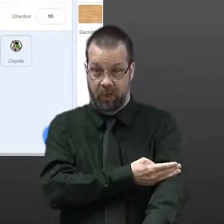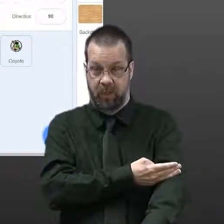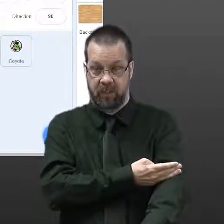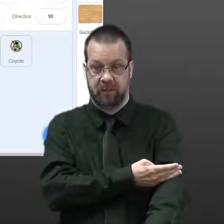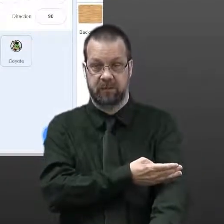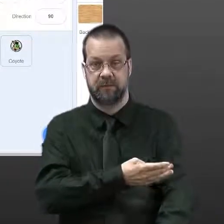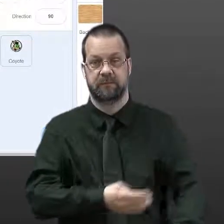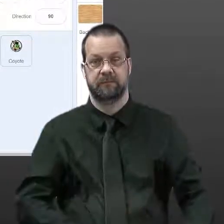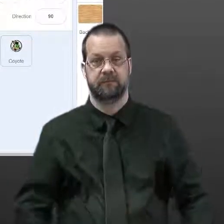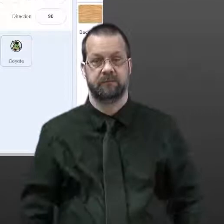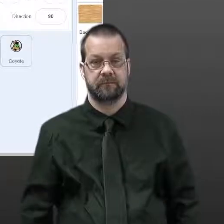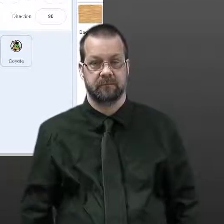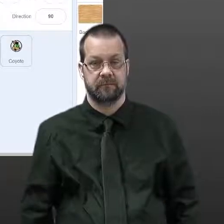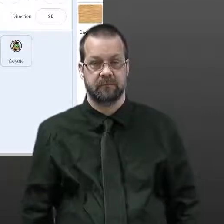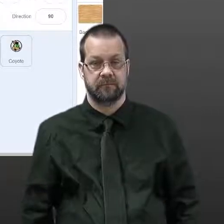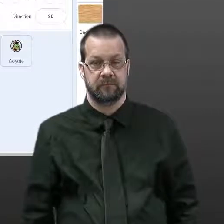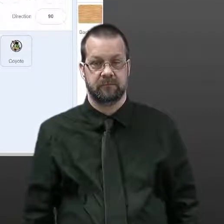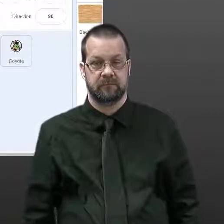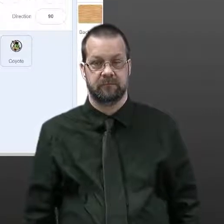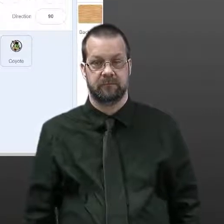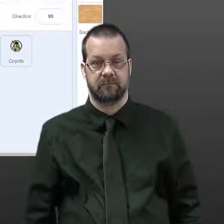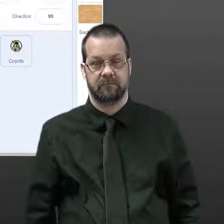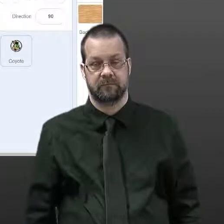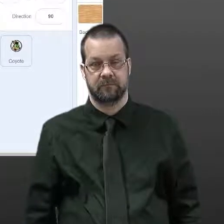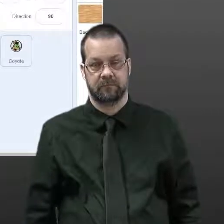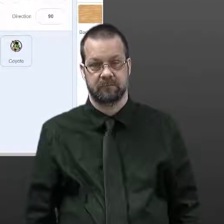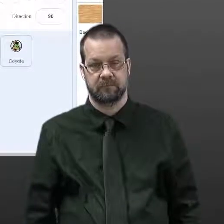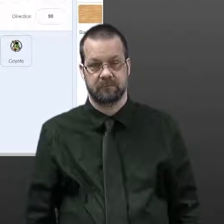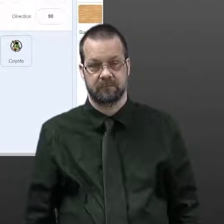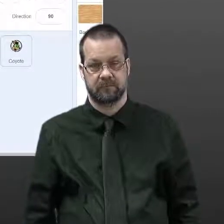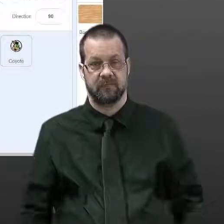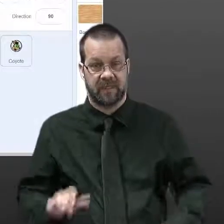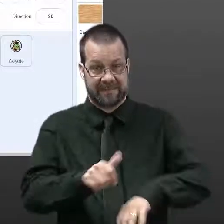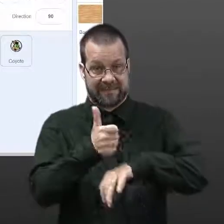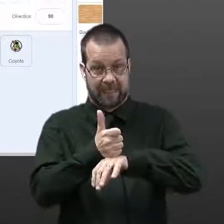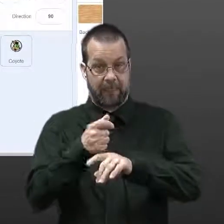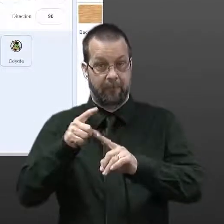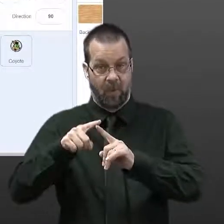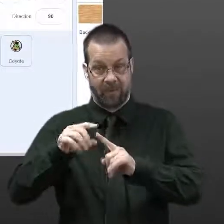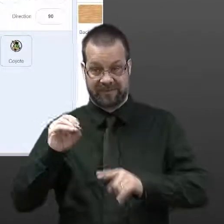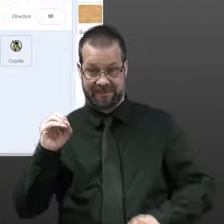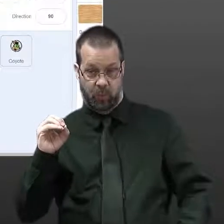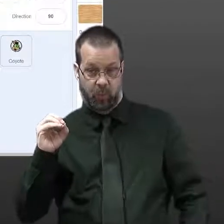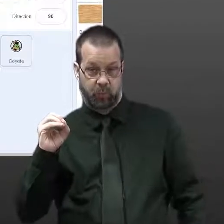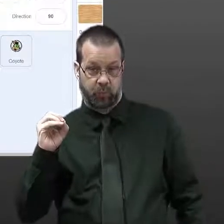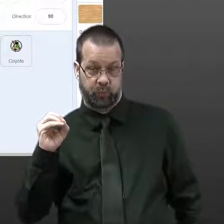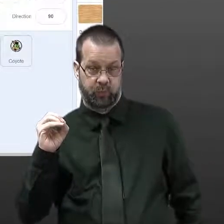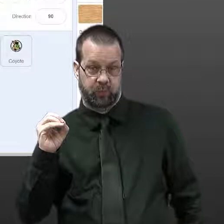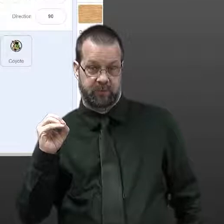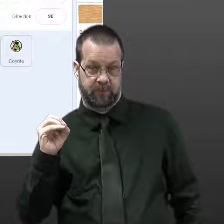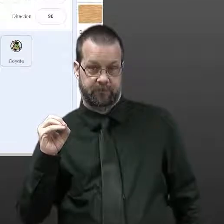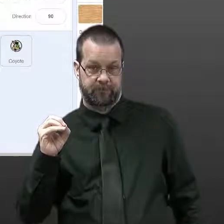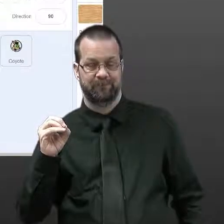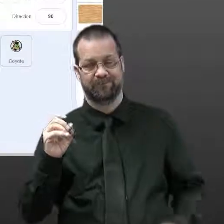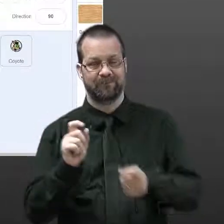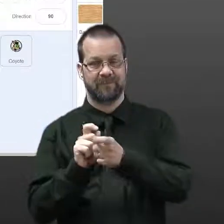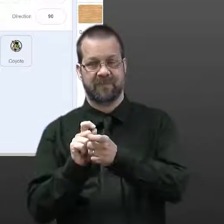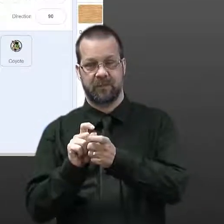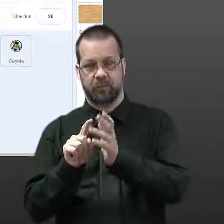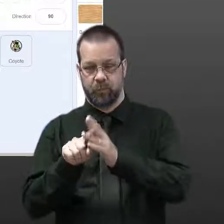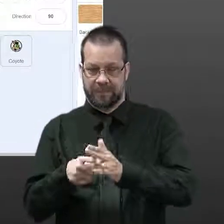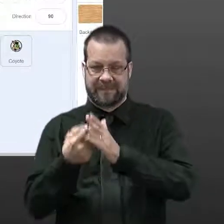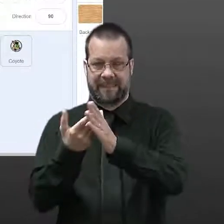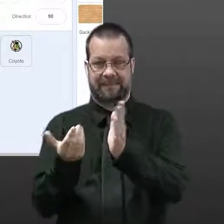power. And then we are going to set our points to 0 to reset